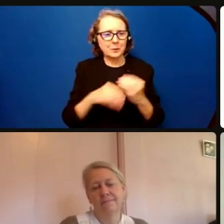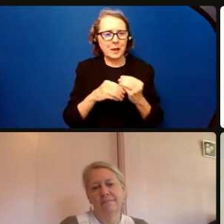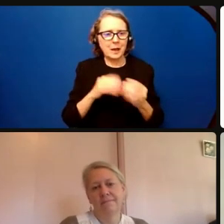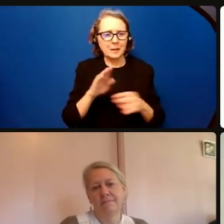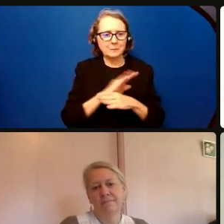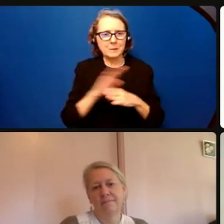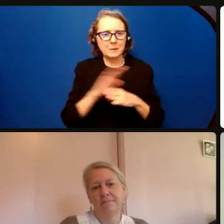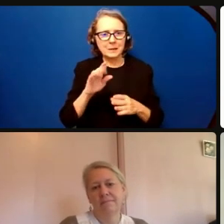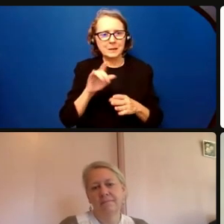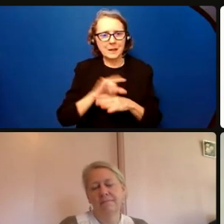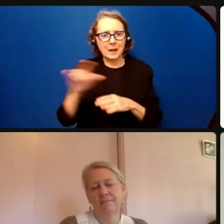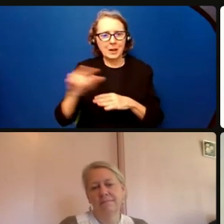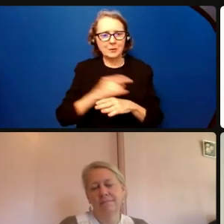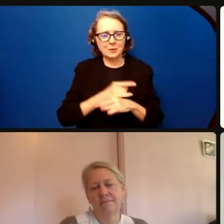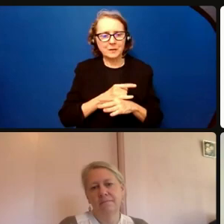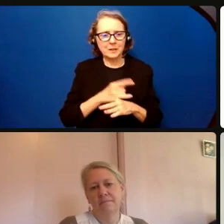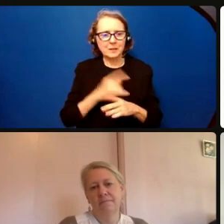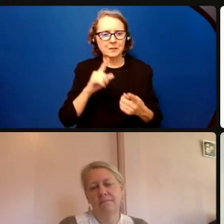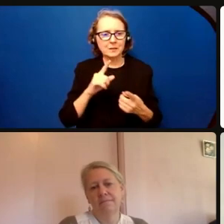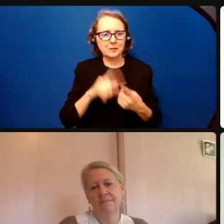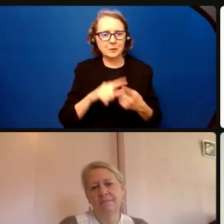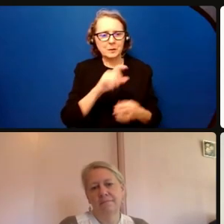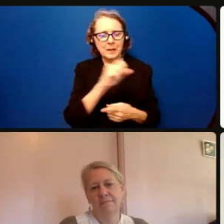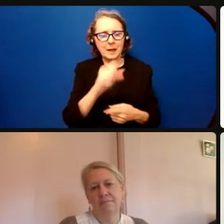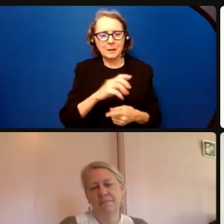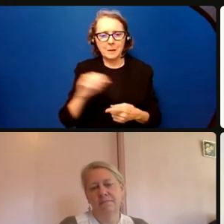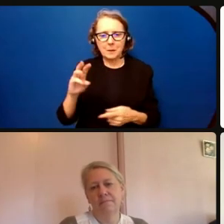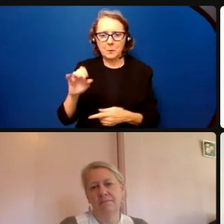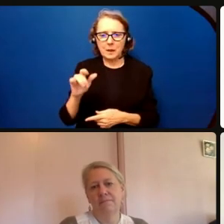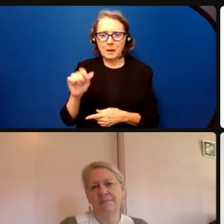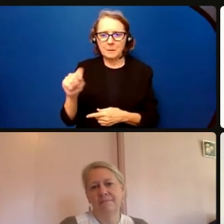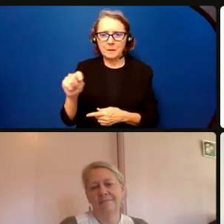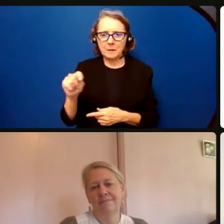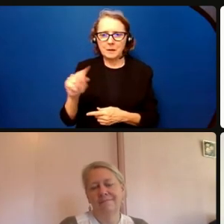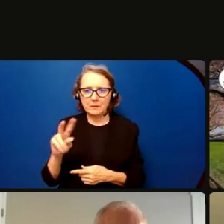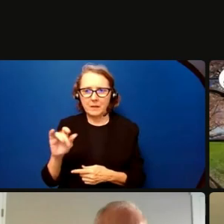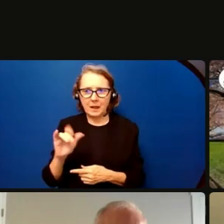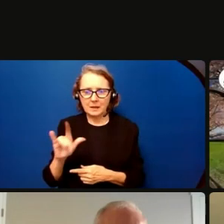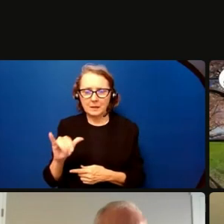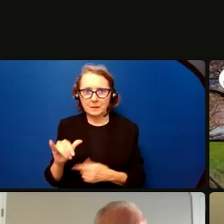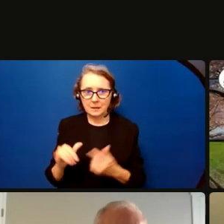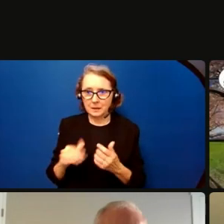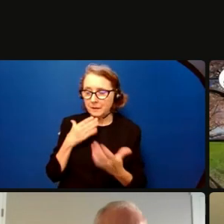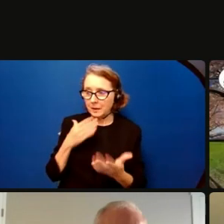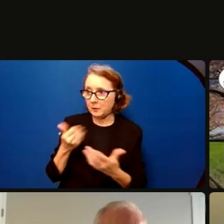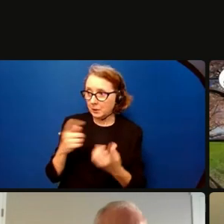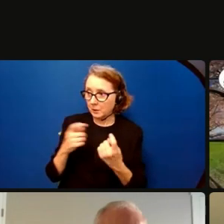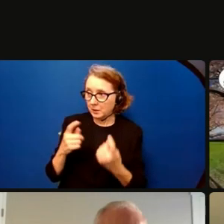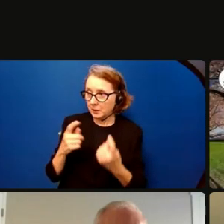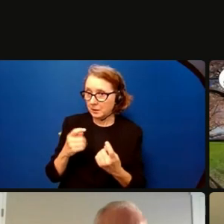Valley. Thank you. Thank you. Are there any questions at this time? If not, we'll